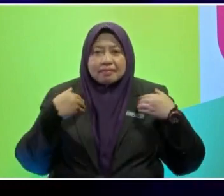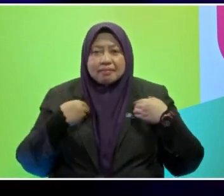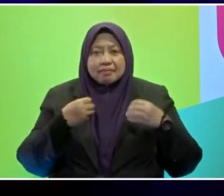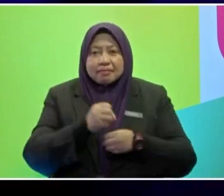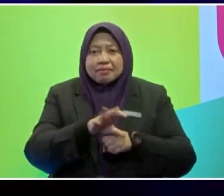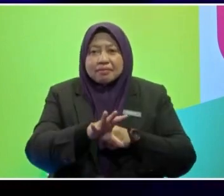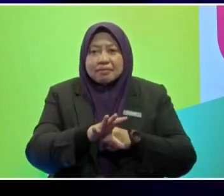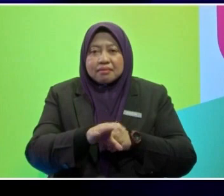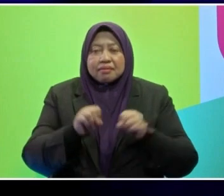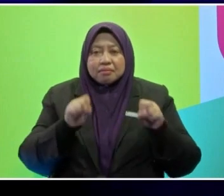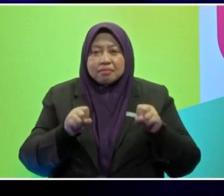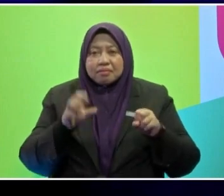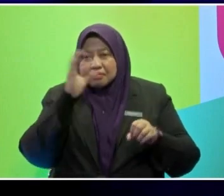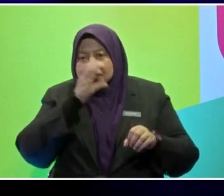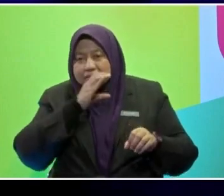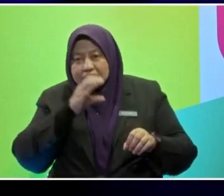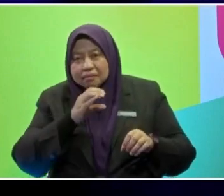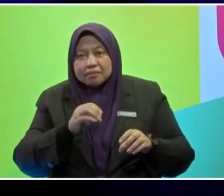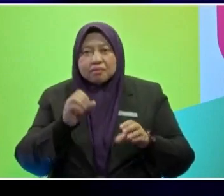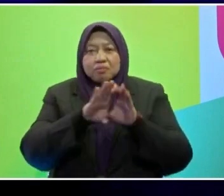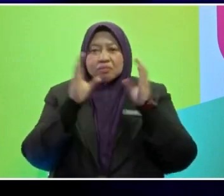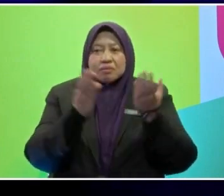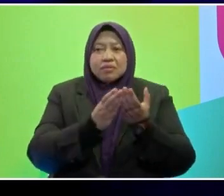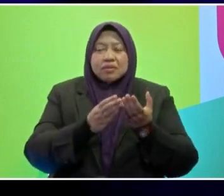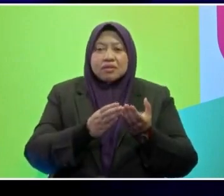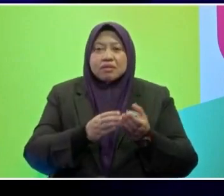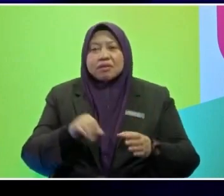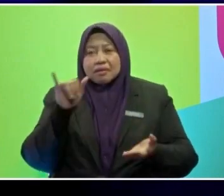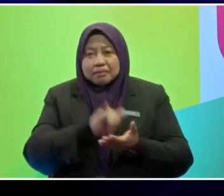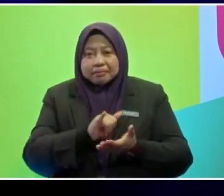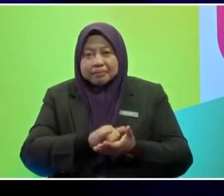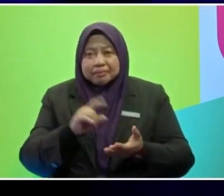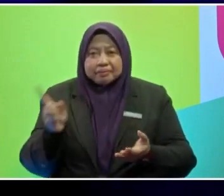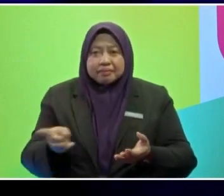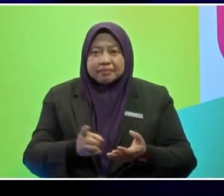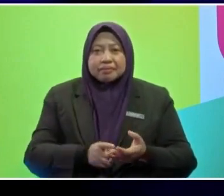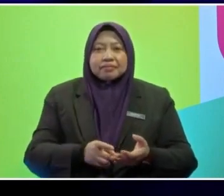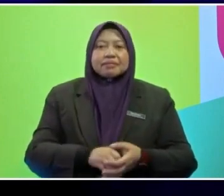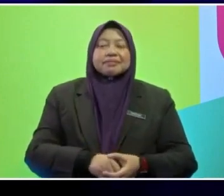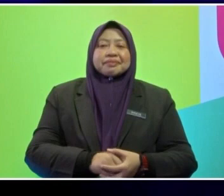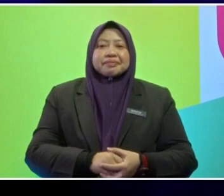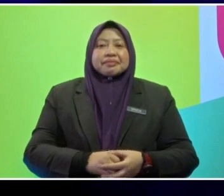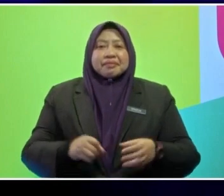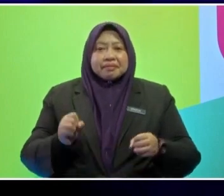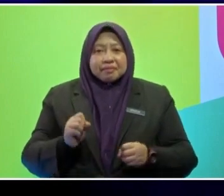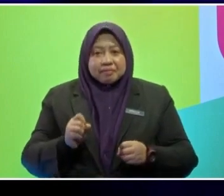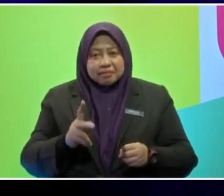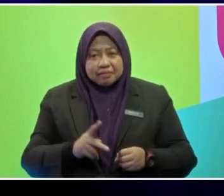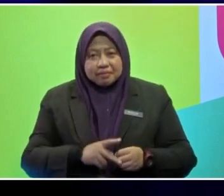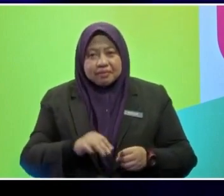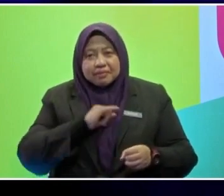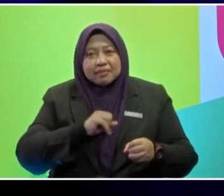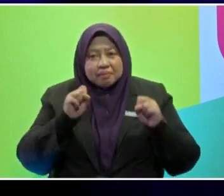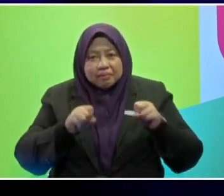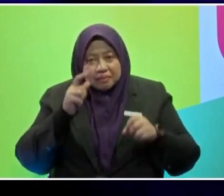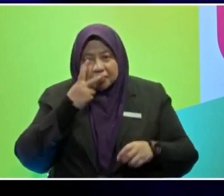you find the ball, yeah? All right. Oh, it's right there. Oh, there it is. All right. I can see it